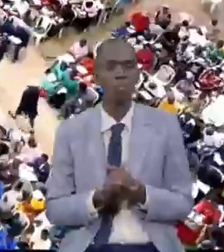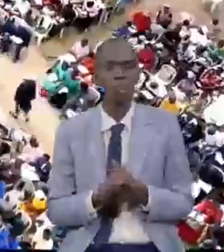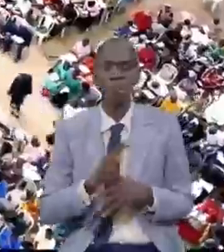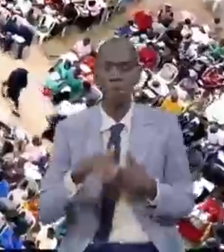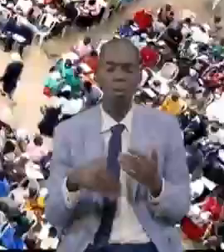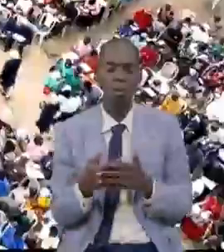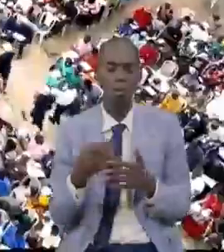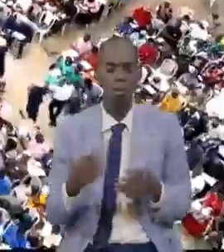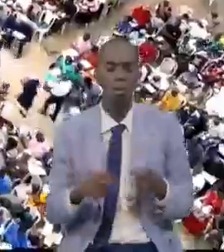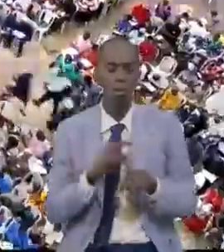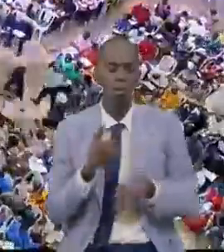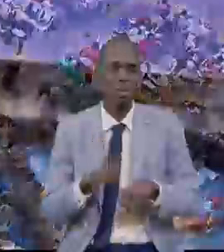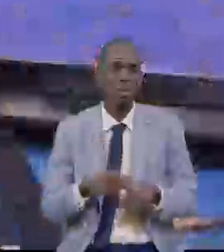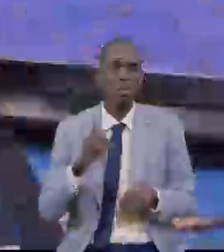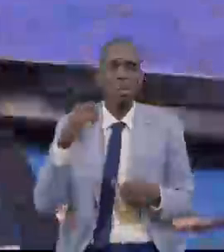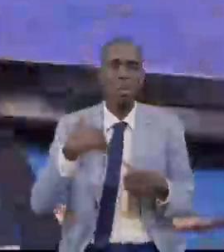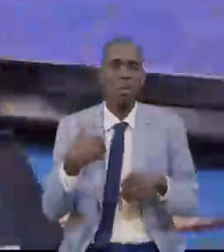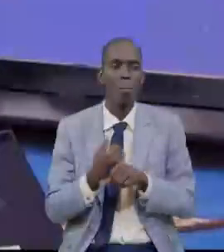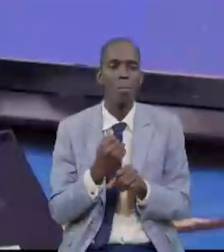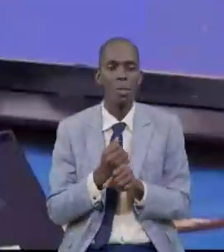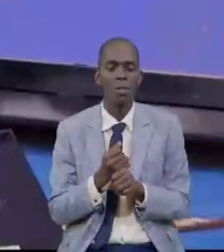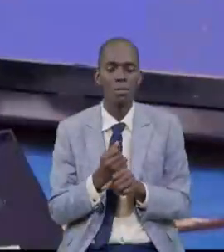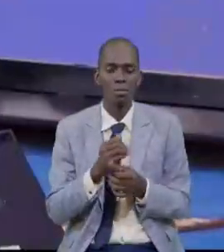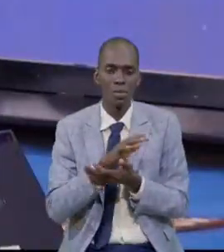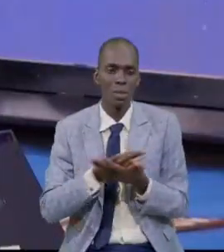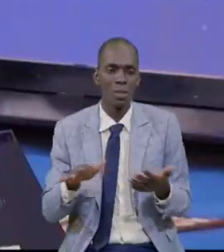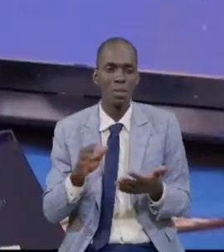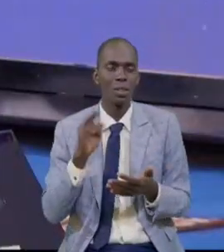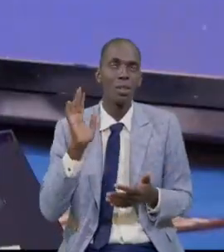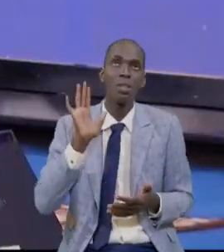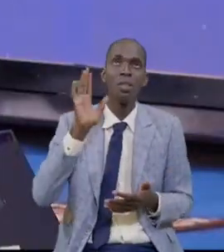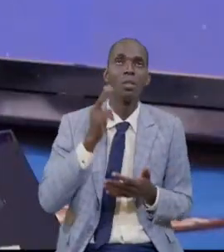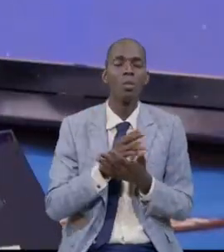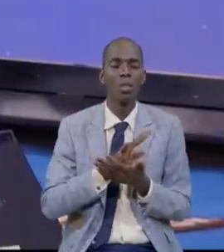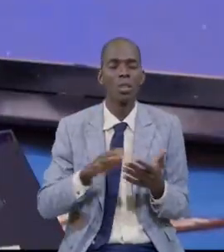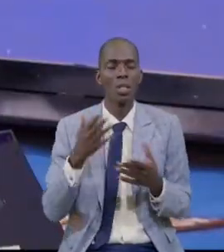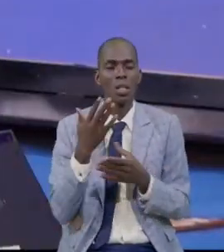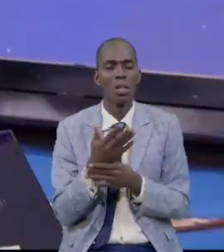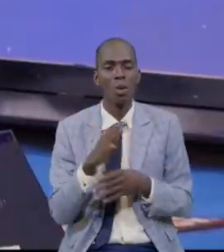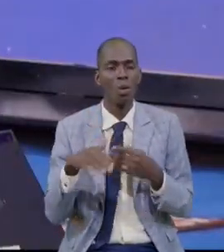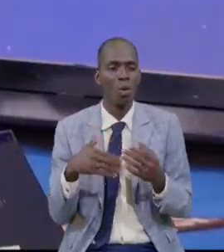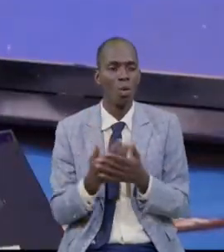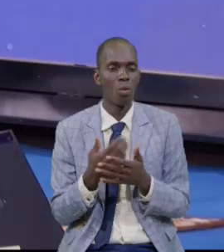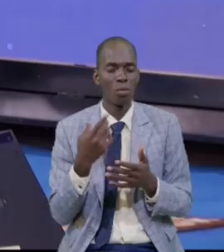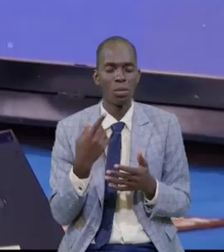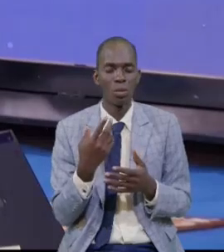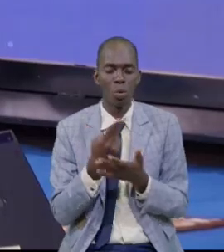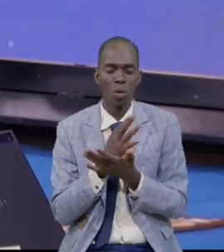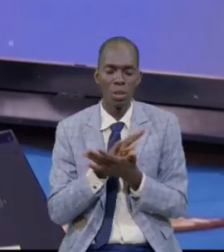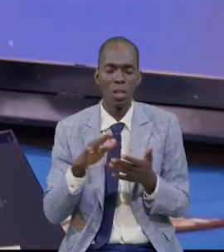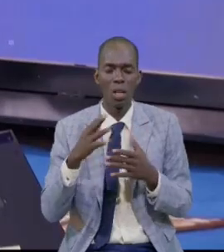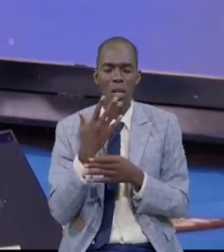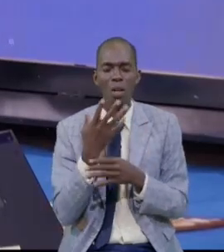bare his holy hand of blessing, holy arm